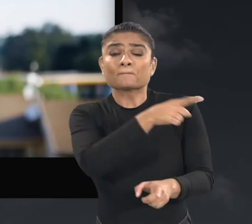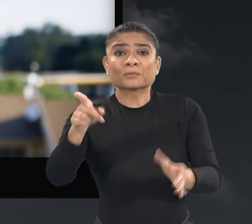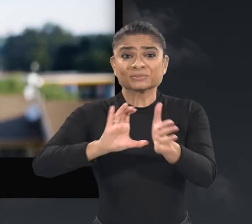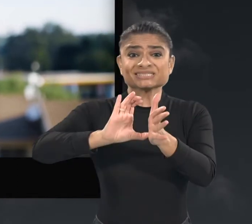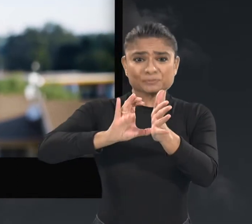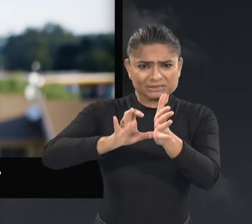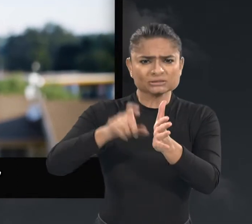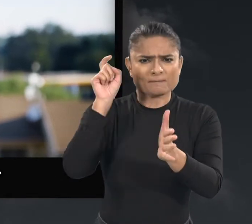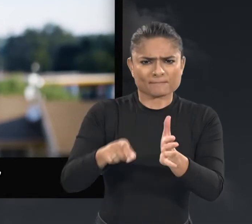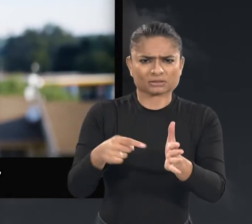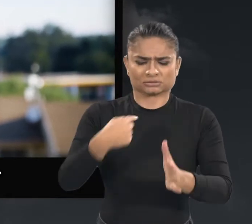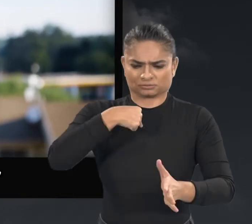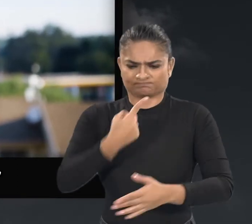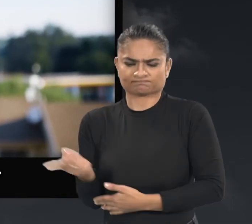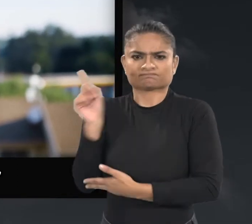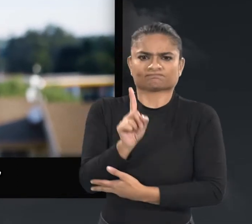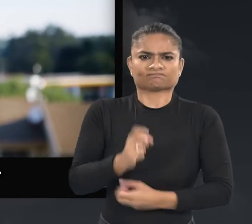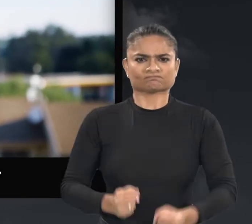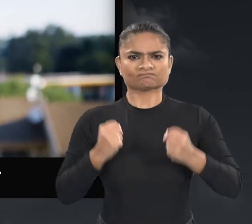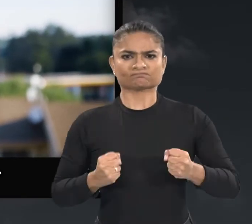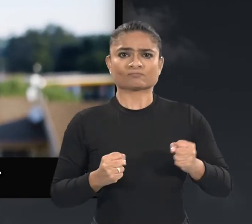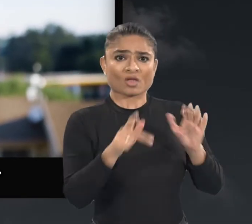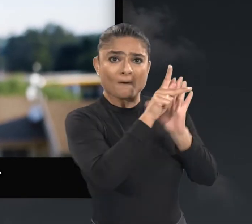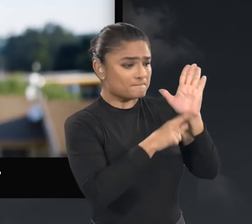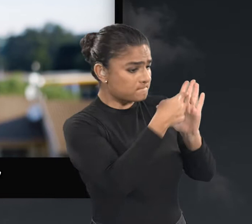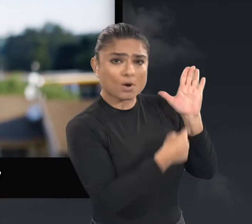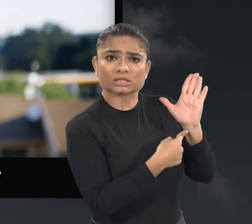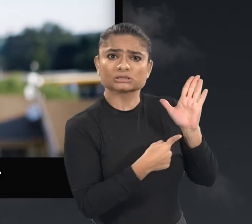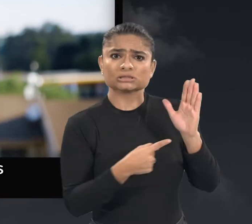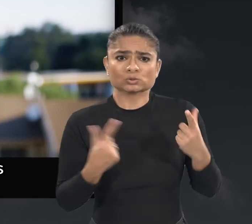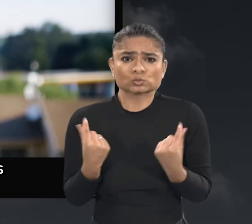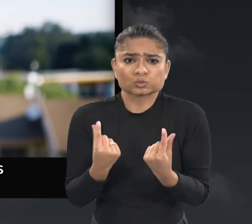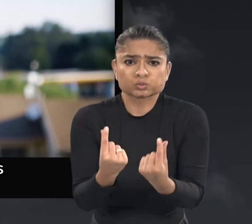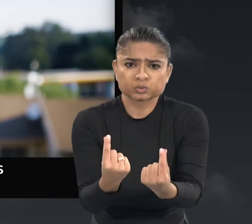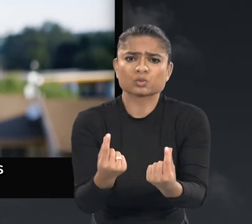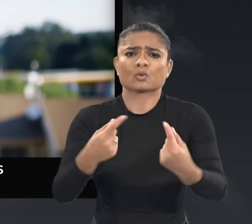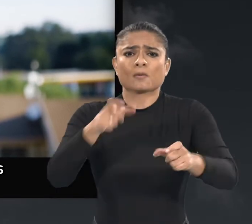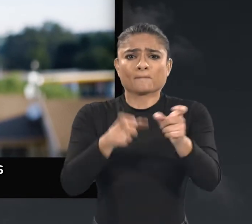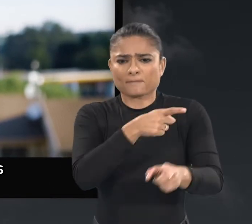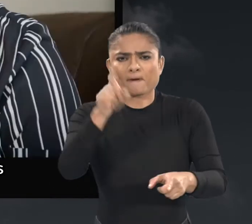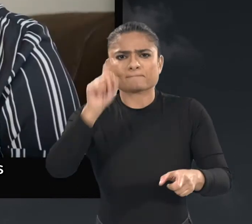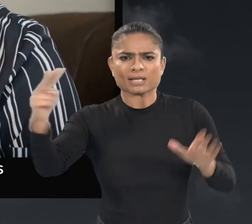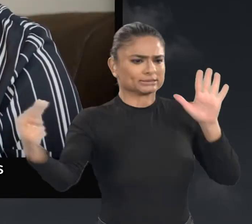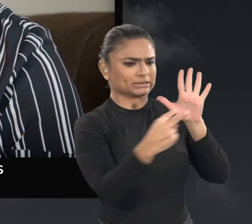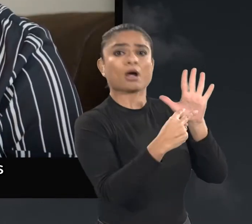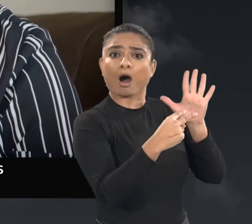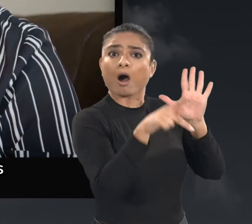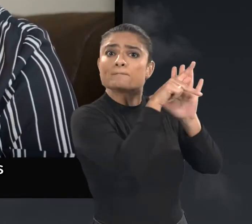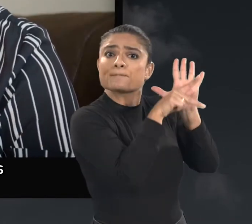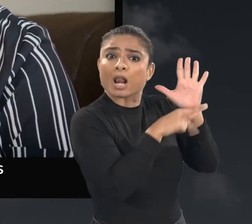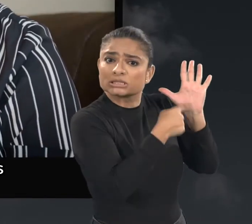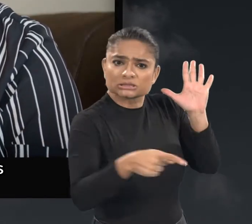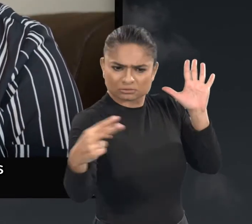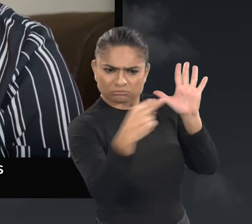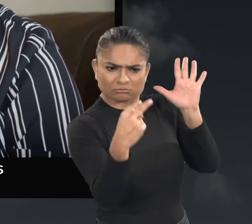with disabilities at the center of policy and practice, where we as people with disabilities can help